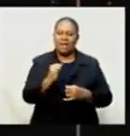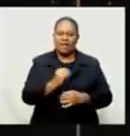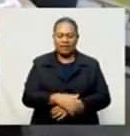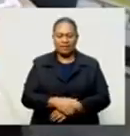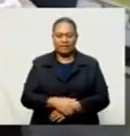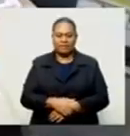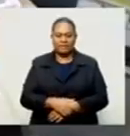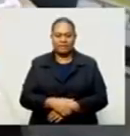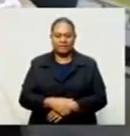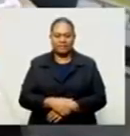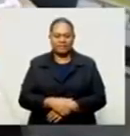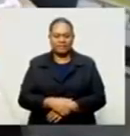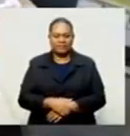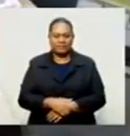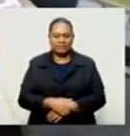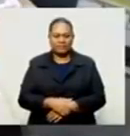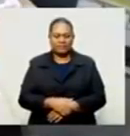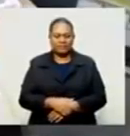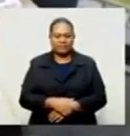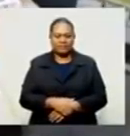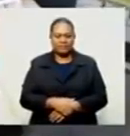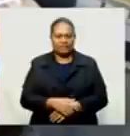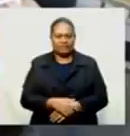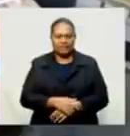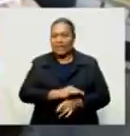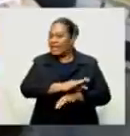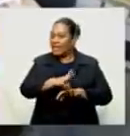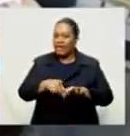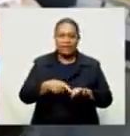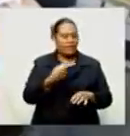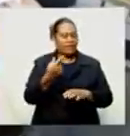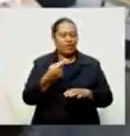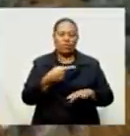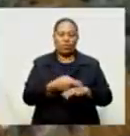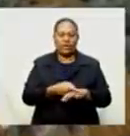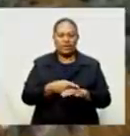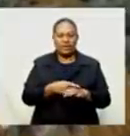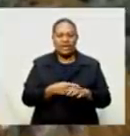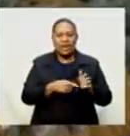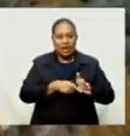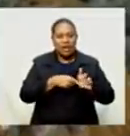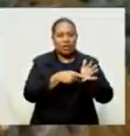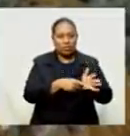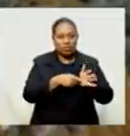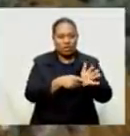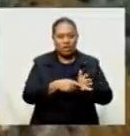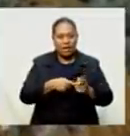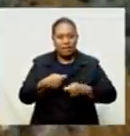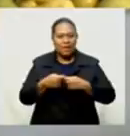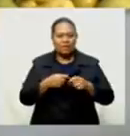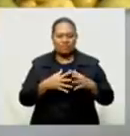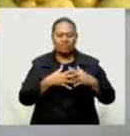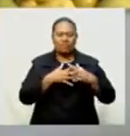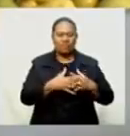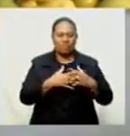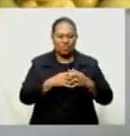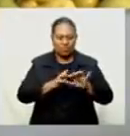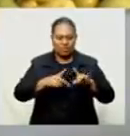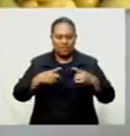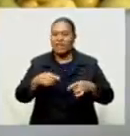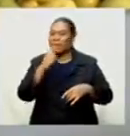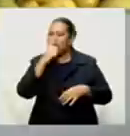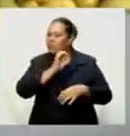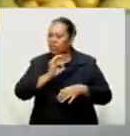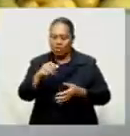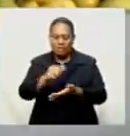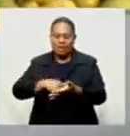has more. Week in, week out, the Lautoka market is full of produce, but people aren't buying like